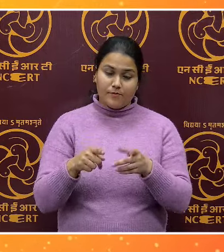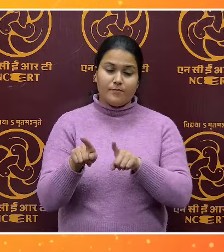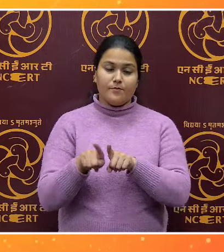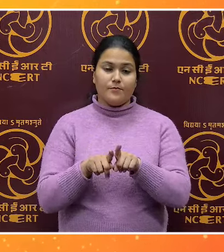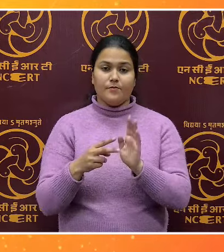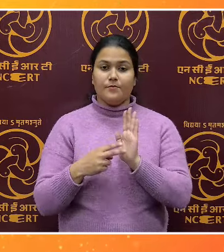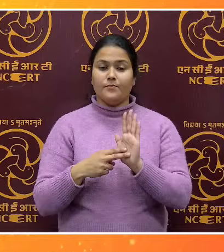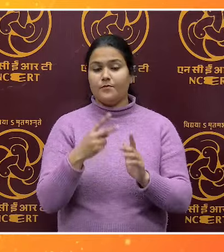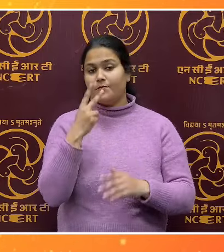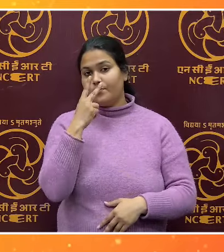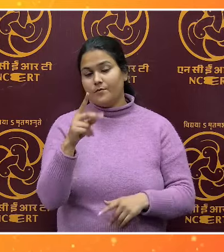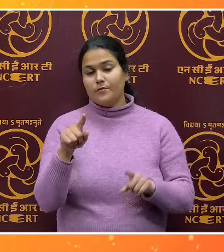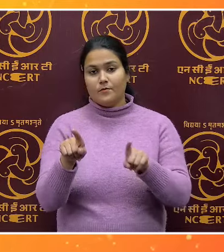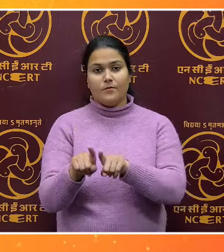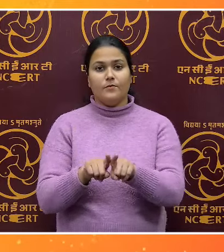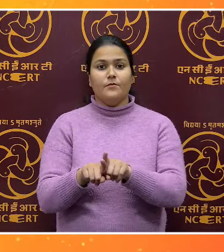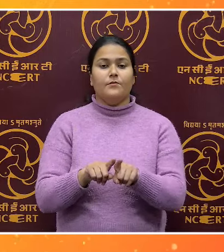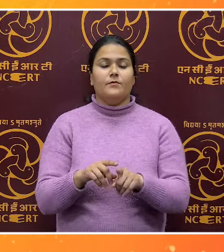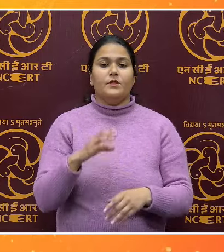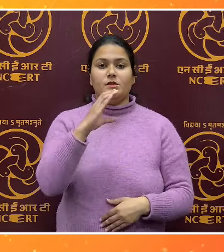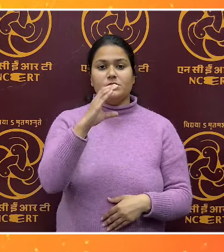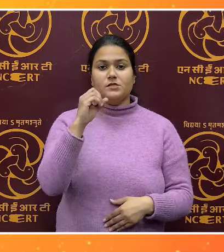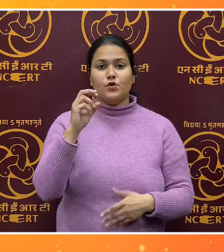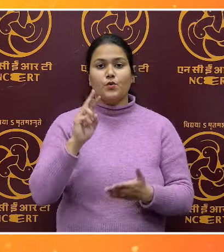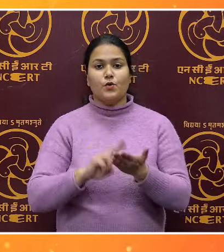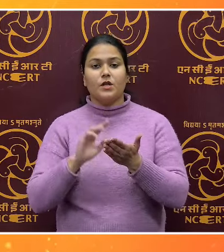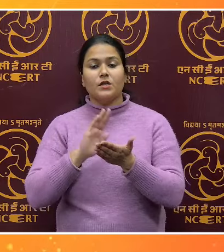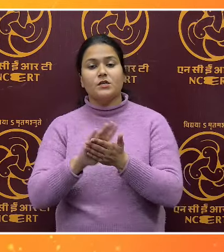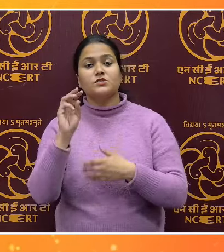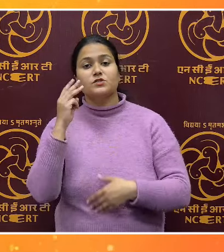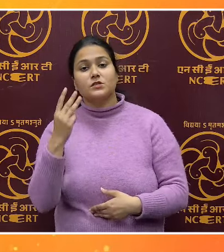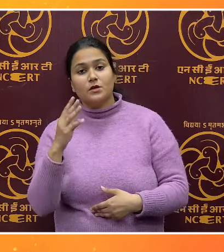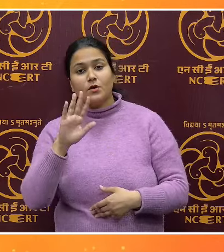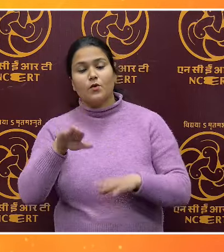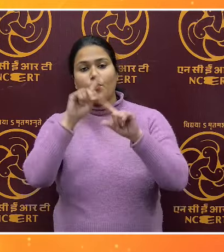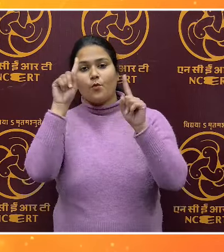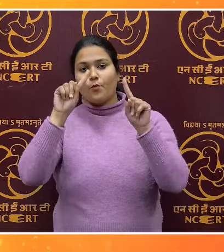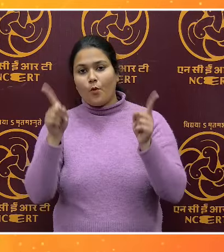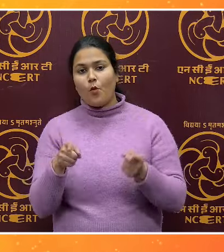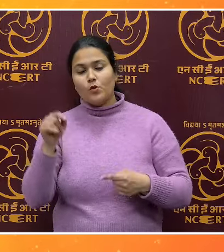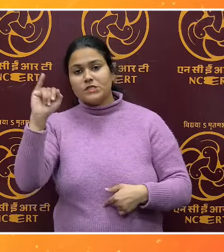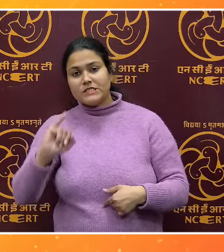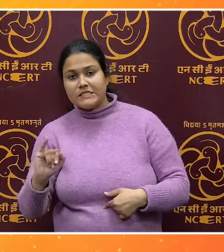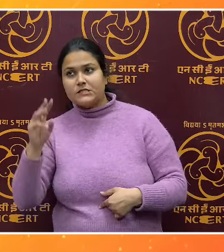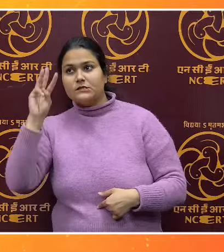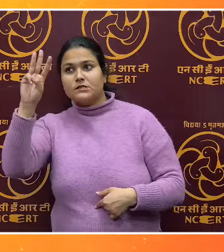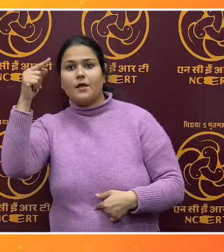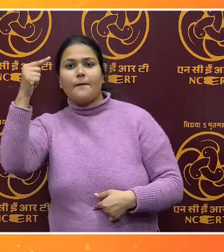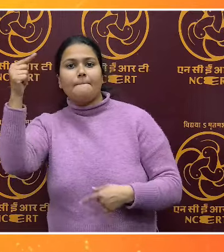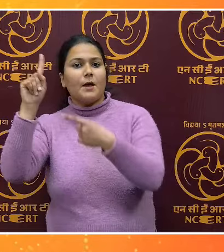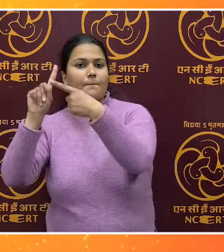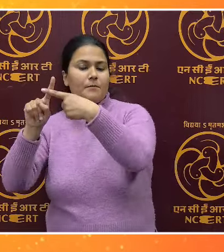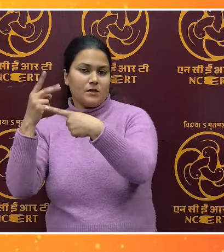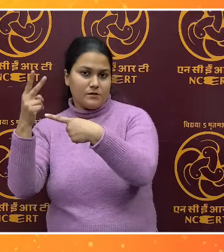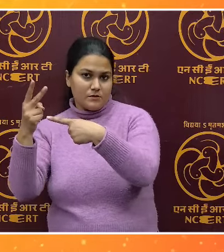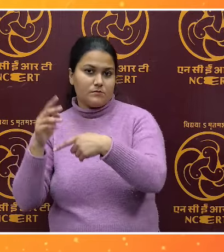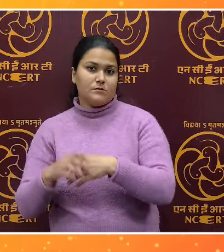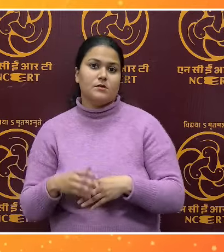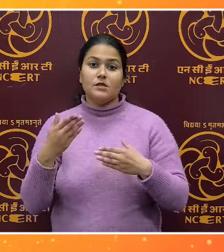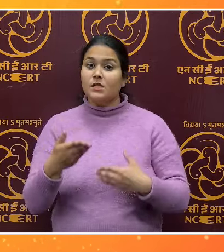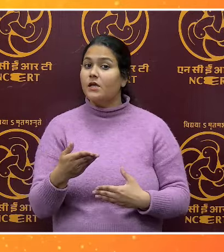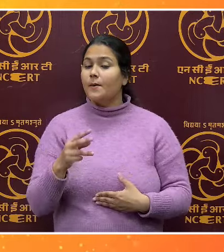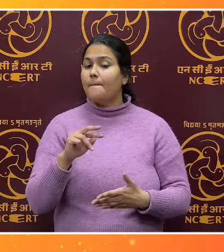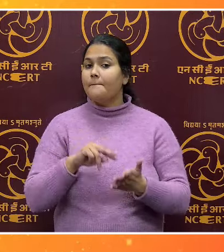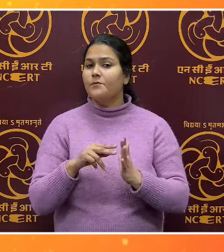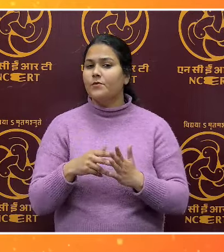here, that is CONH3 whole 6 3 plus is octahedral.